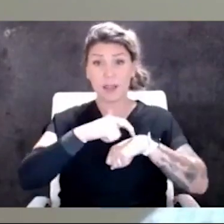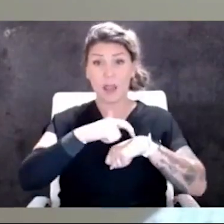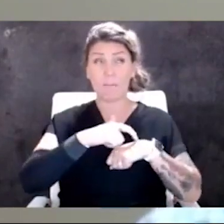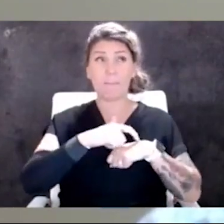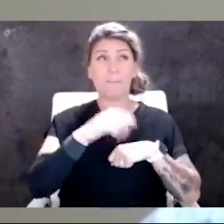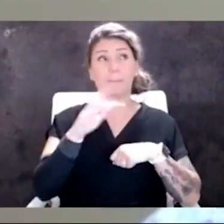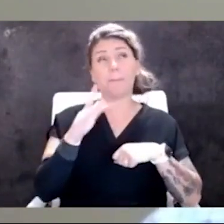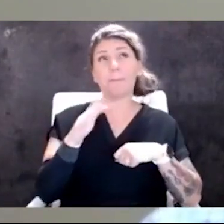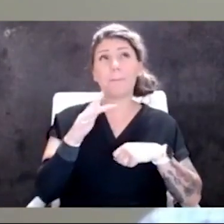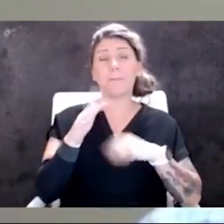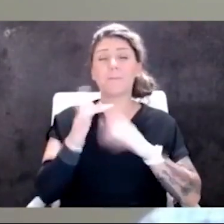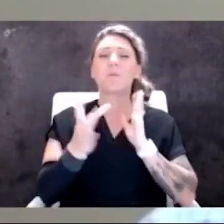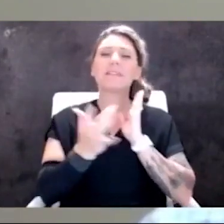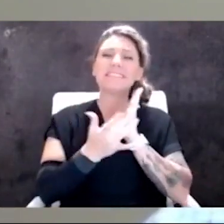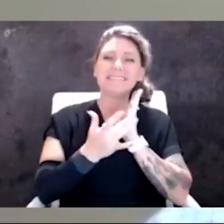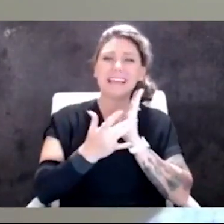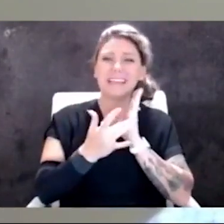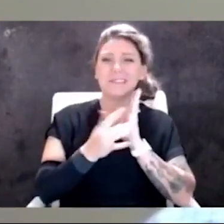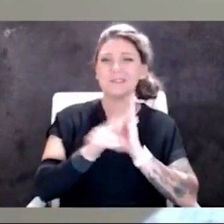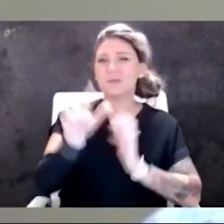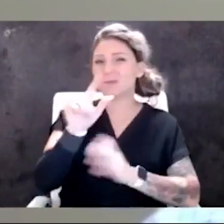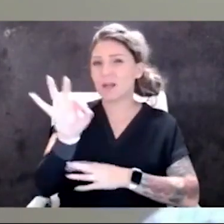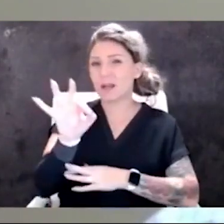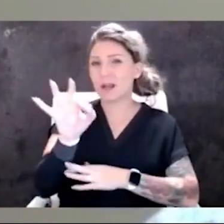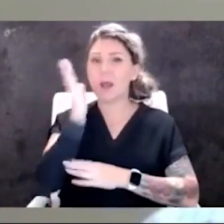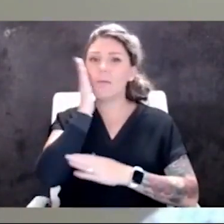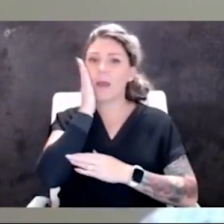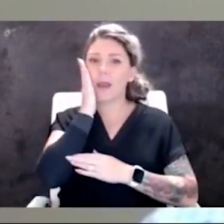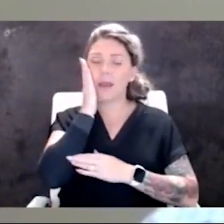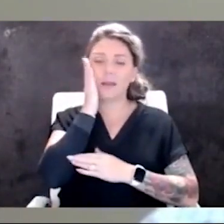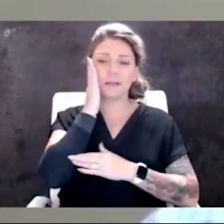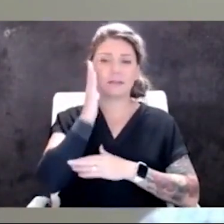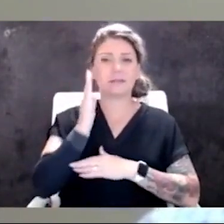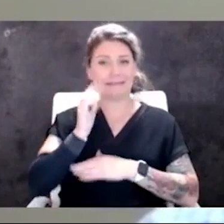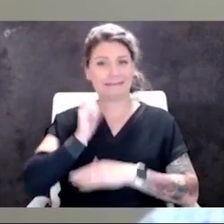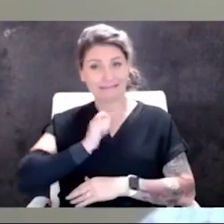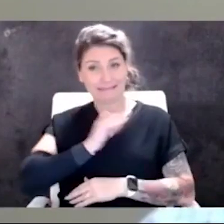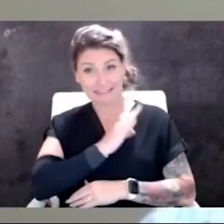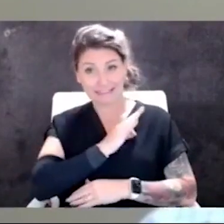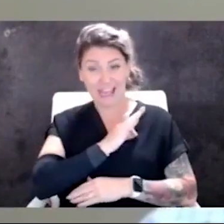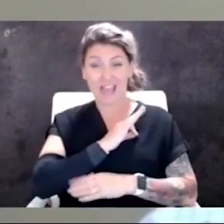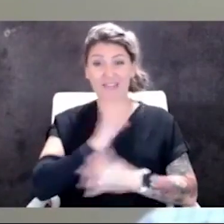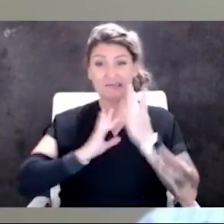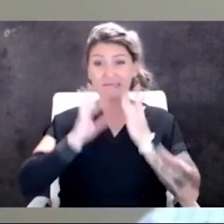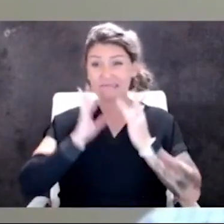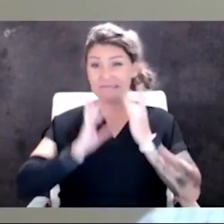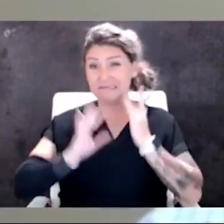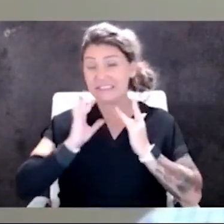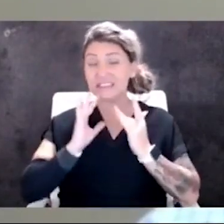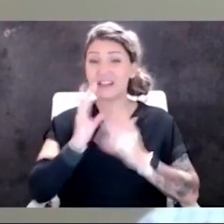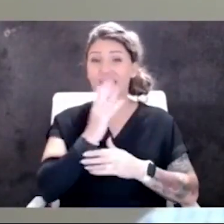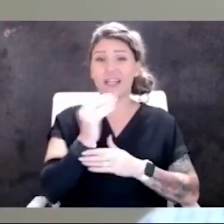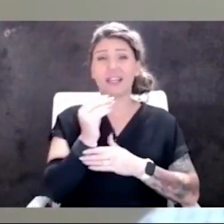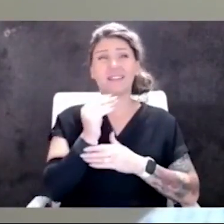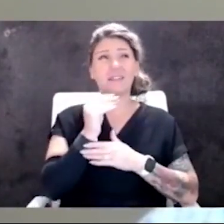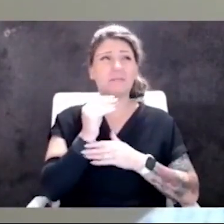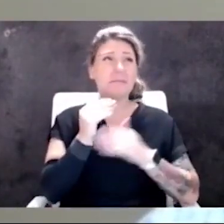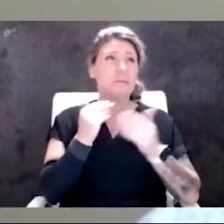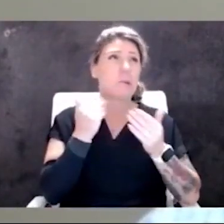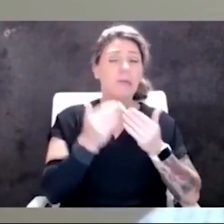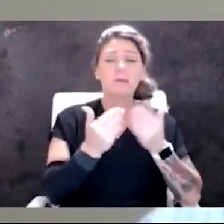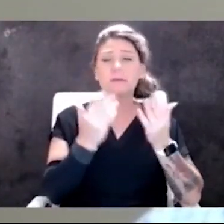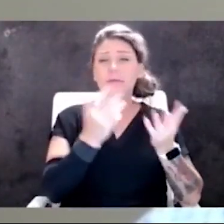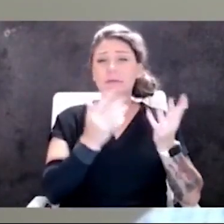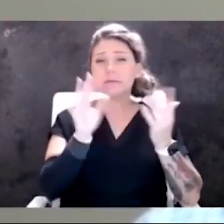our technical capacity is 29 beds. With our staffing shortages and things, we're closer to